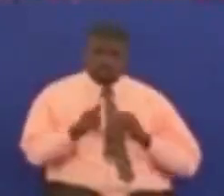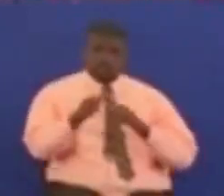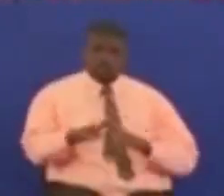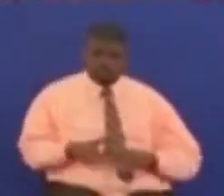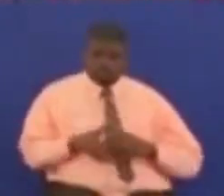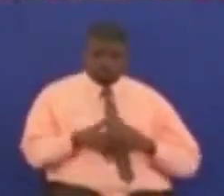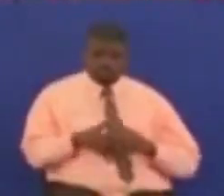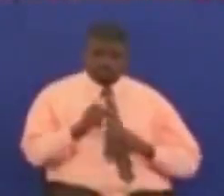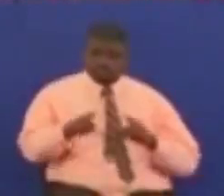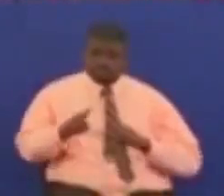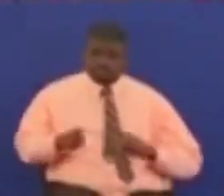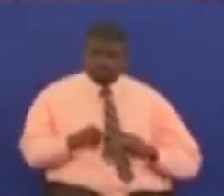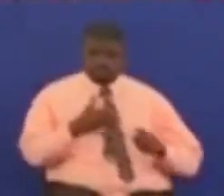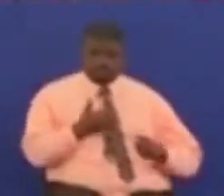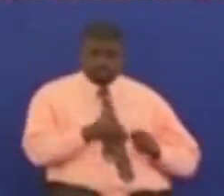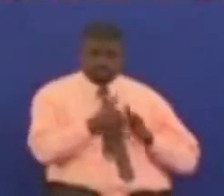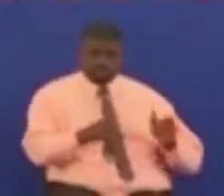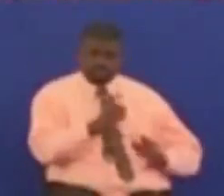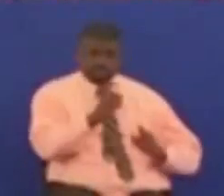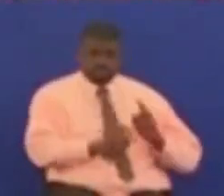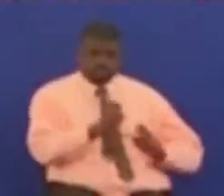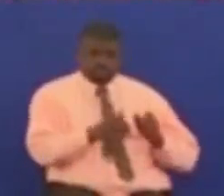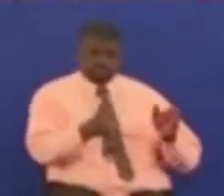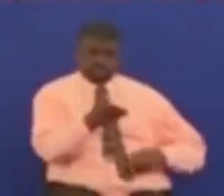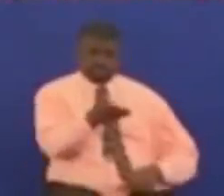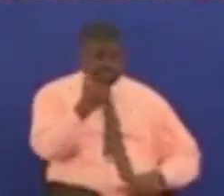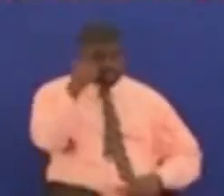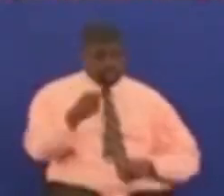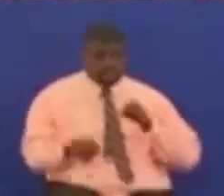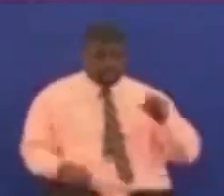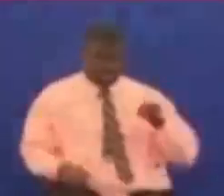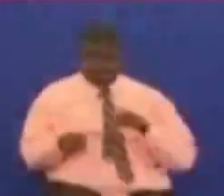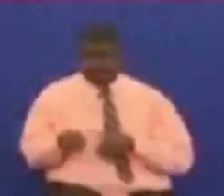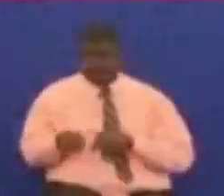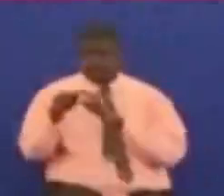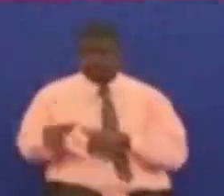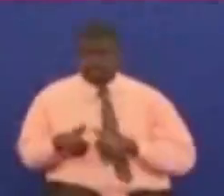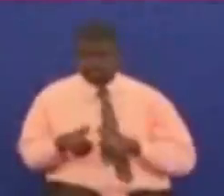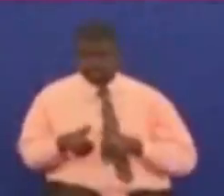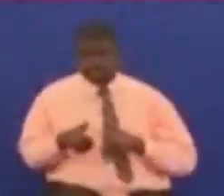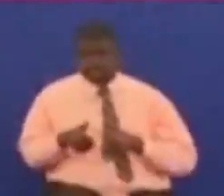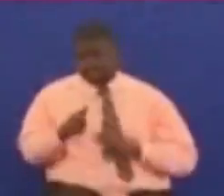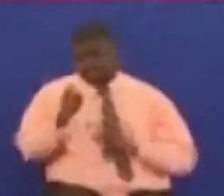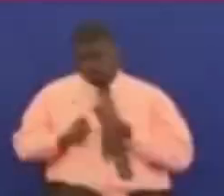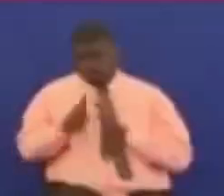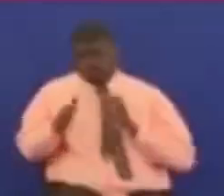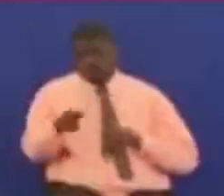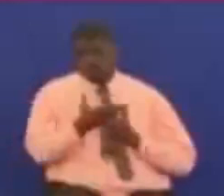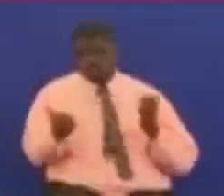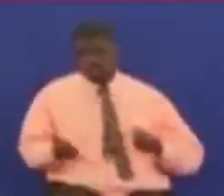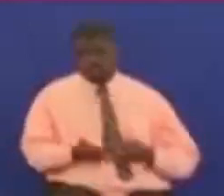African Legislative Assembly. I believe in the EAC Assembly for a few reasons. One,